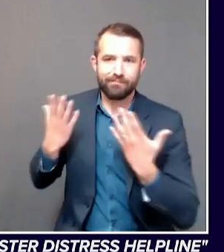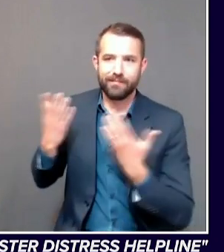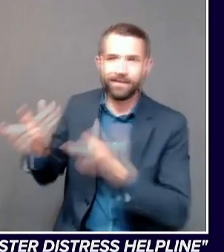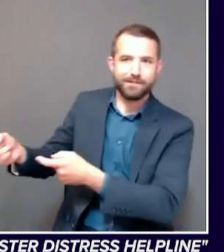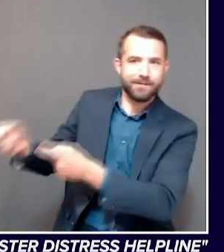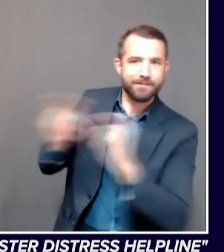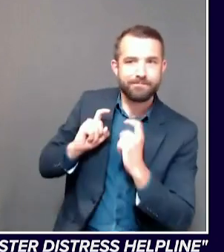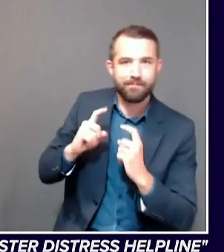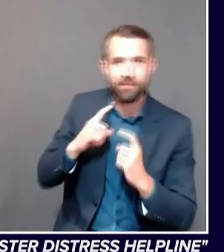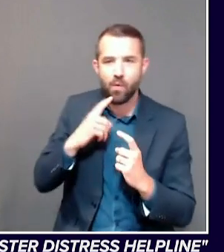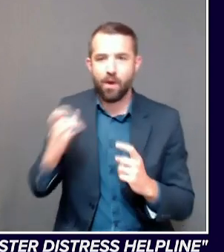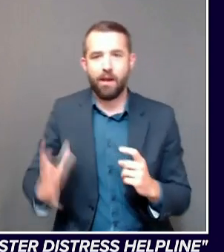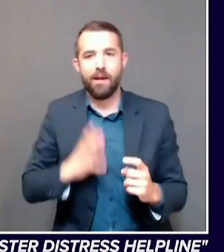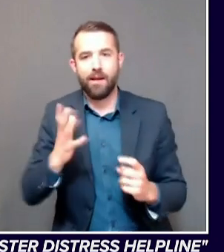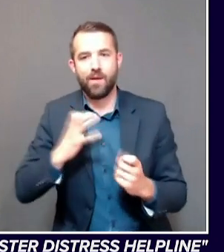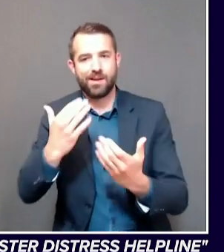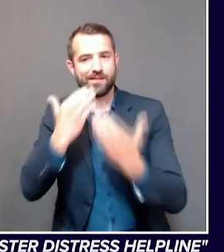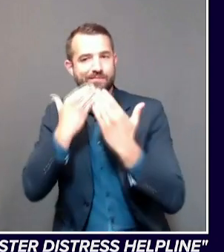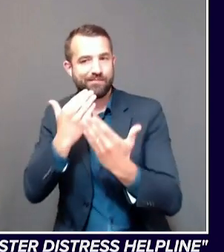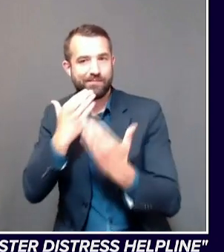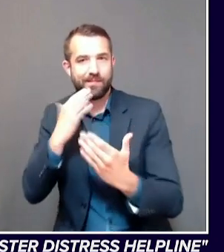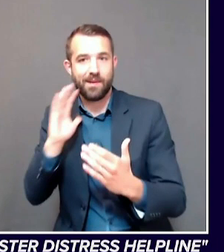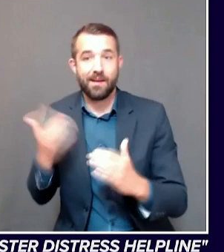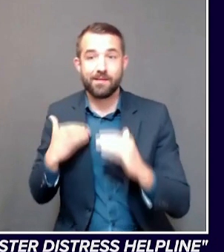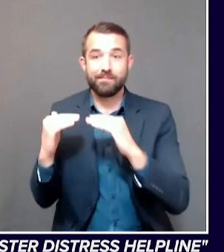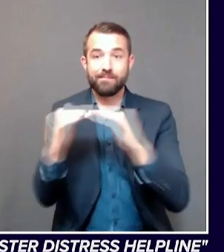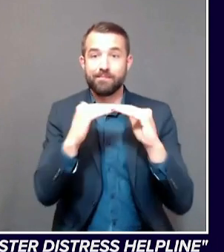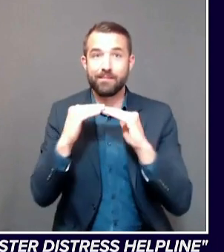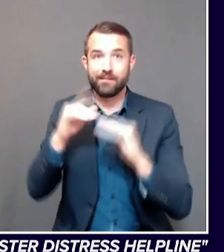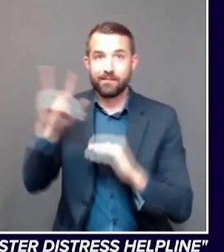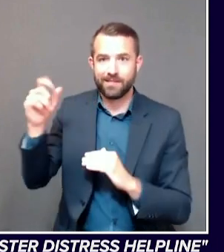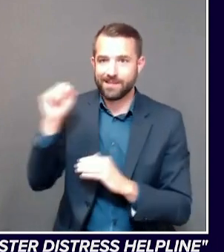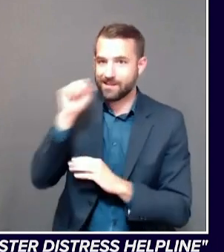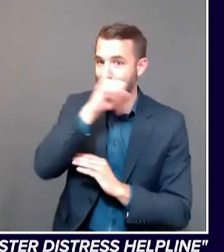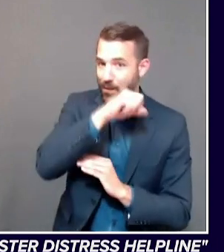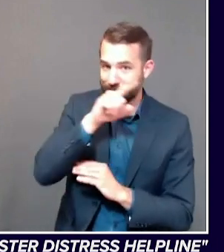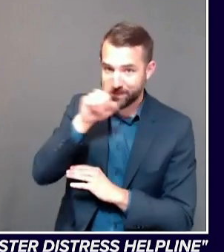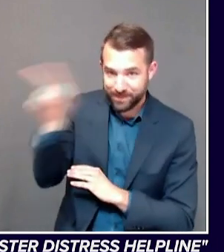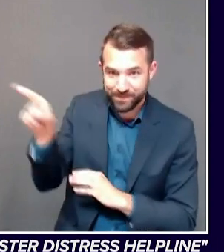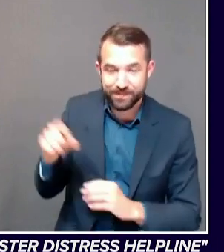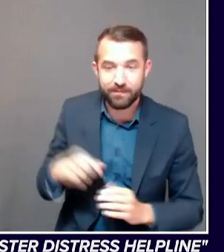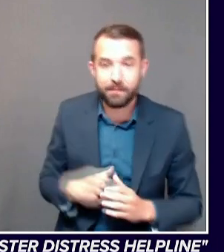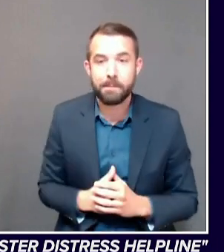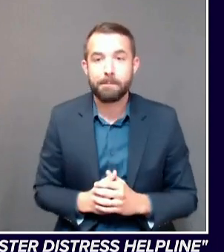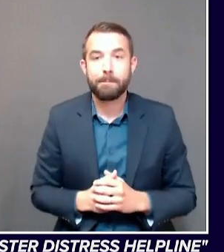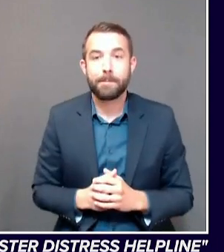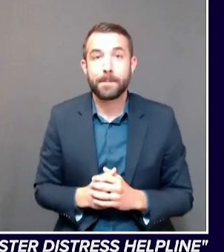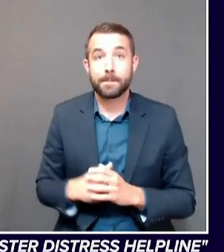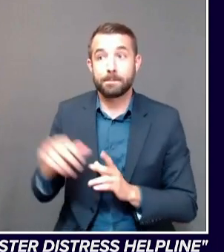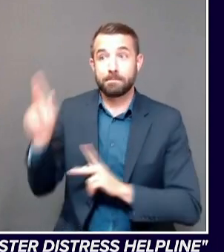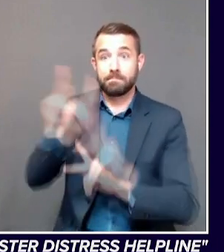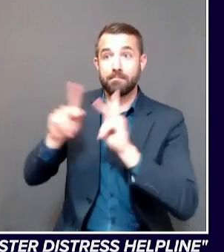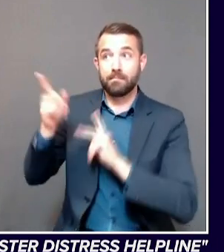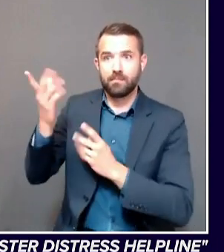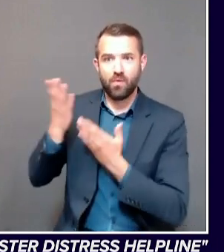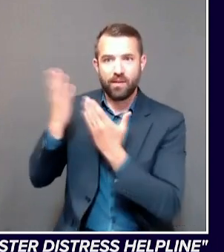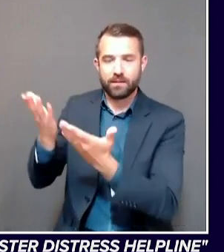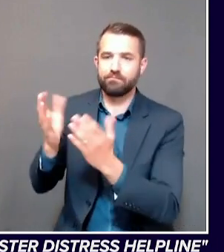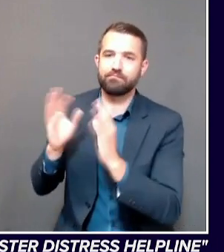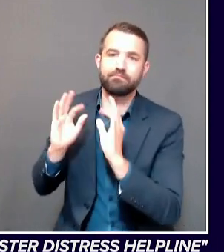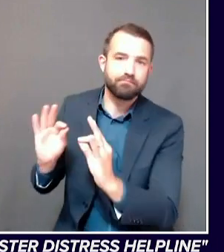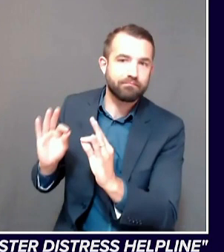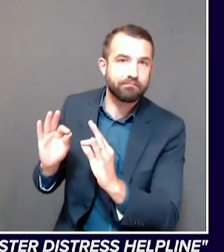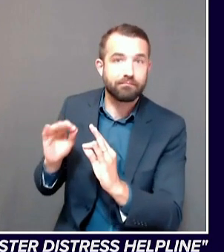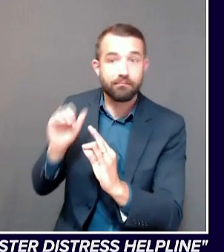To officially thank our colleagues in the country of Taiwan, the people of Taiwan, and the representatives of the